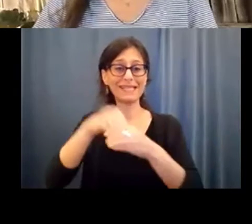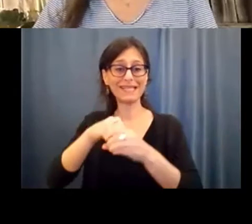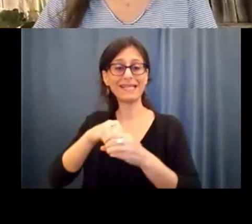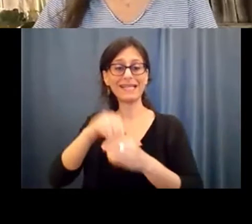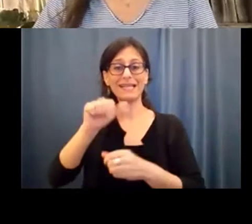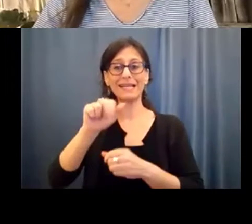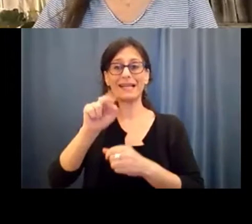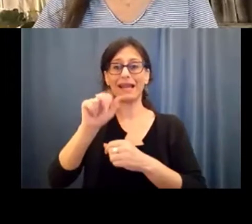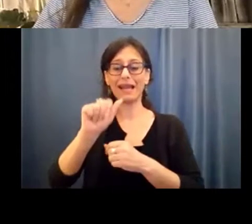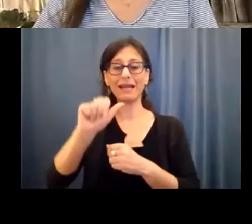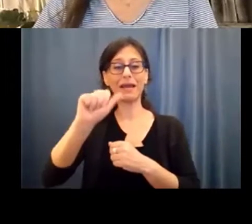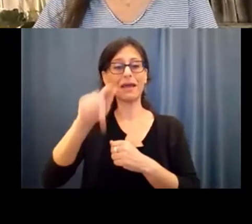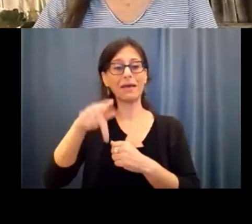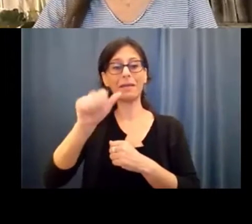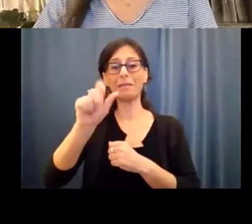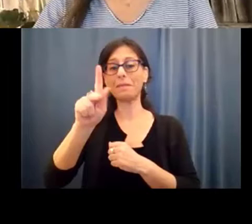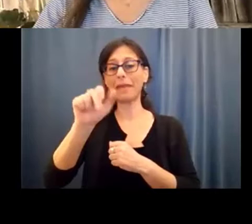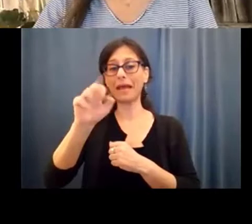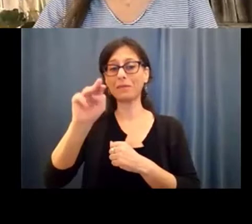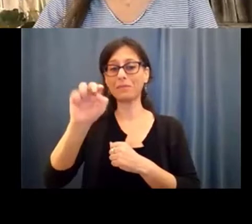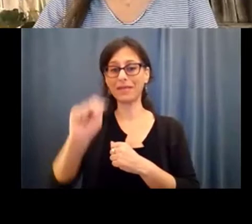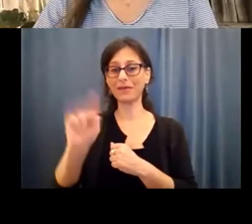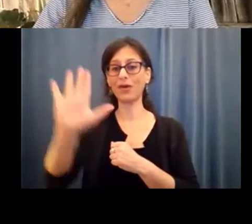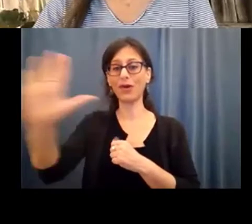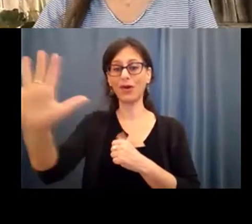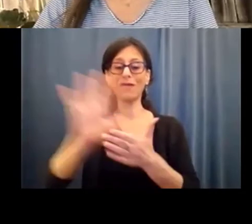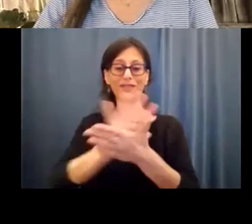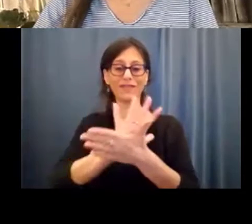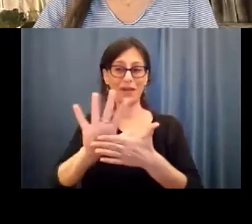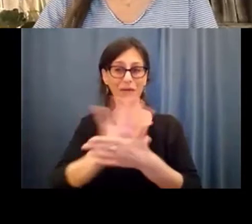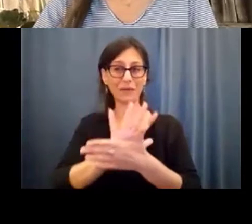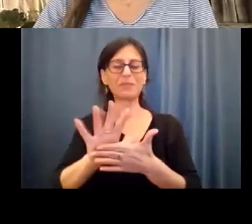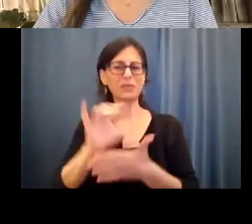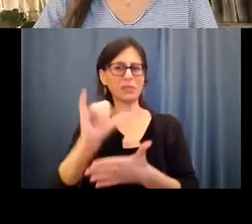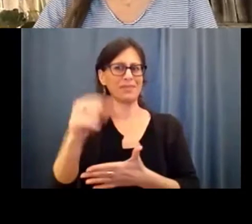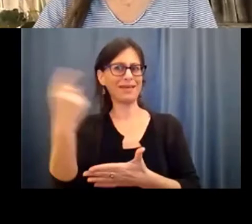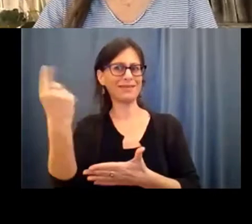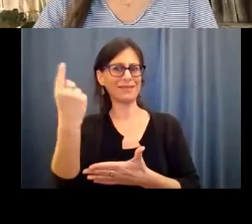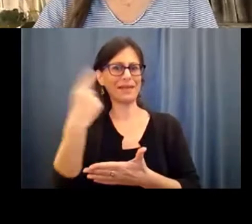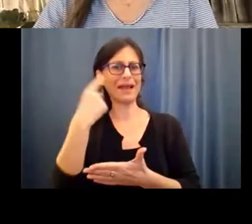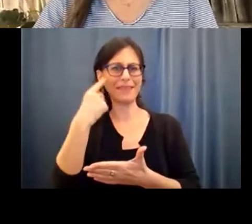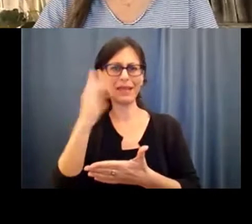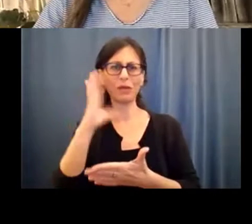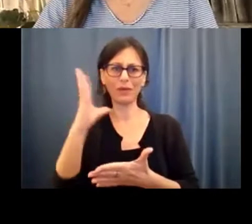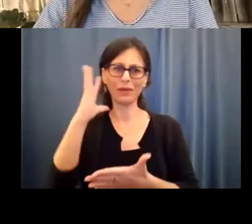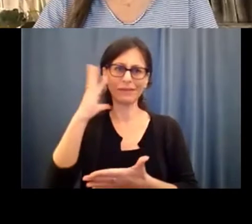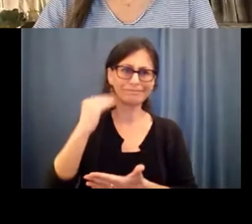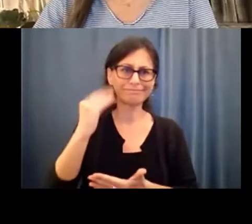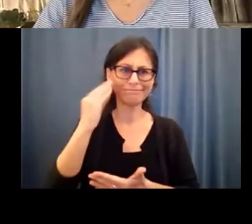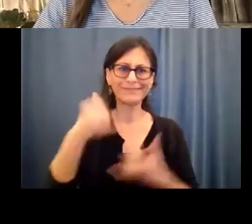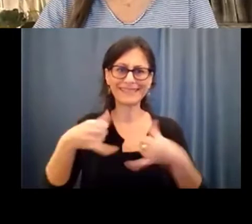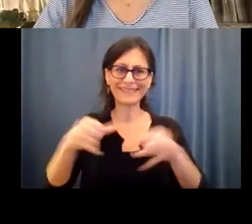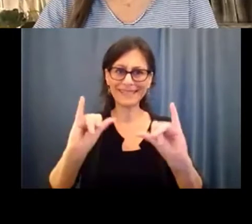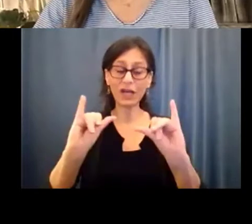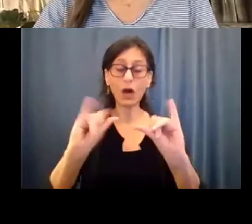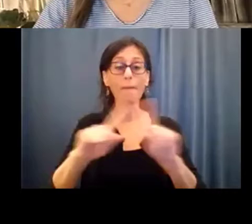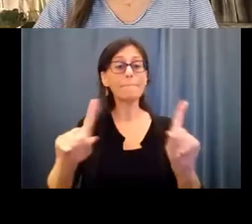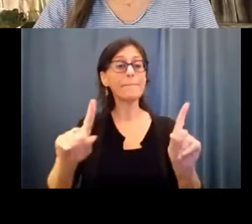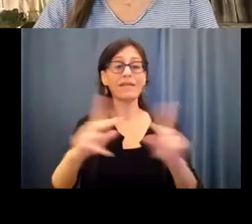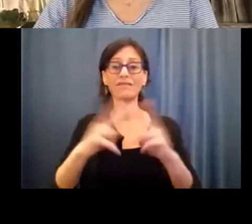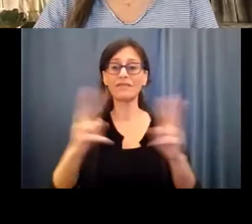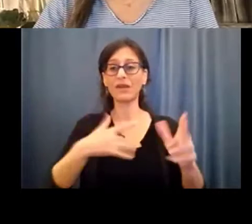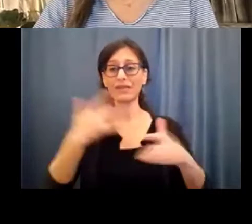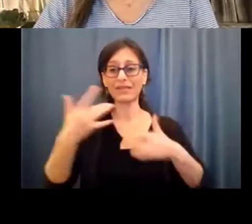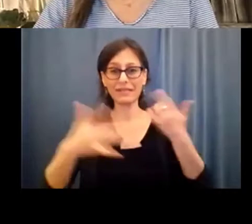film. You know, so that is something that I think we are going through, but I am so excited that we